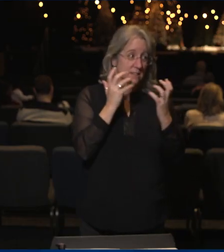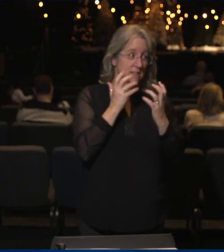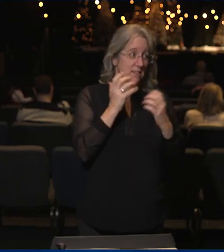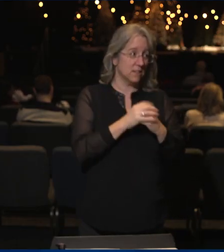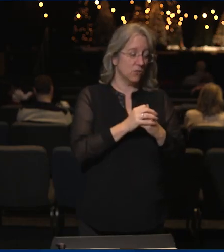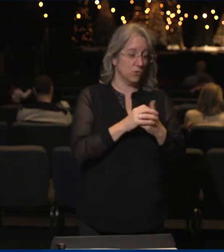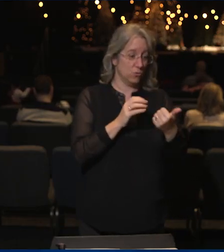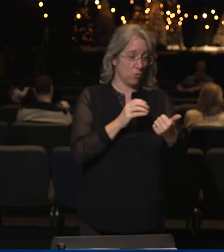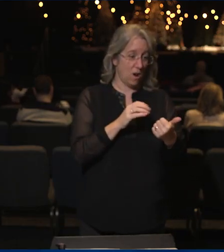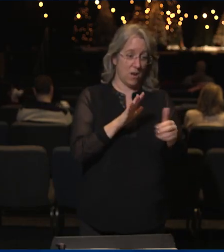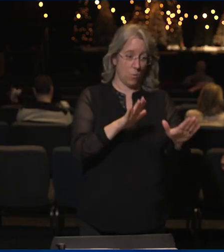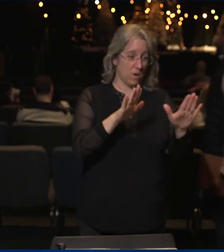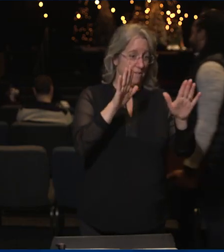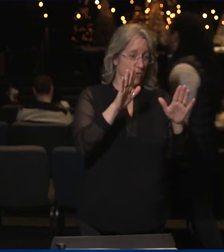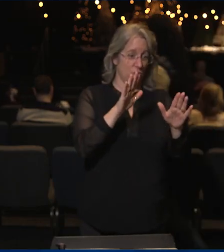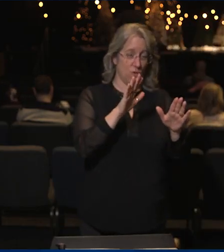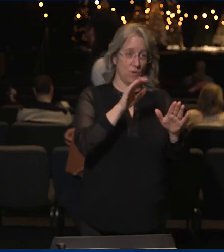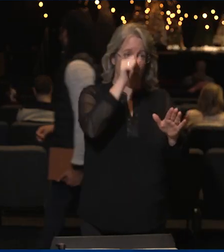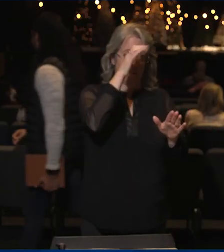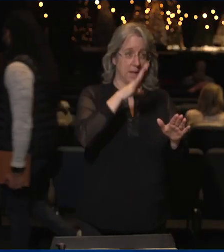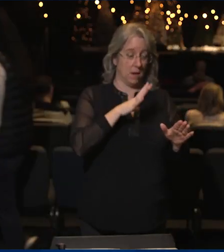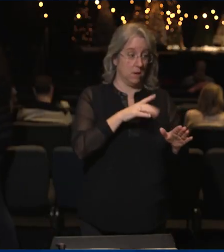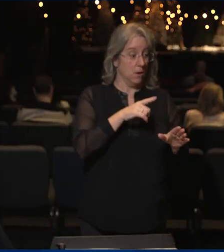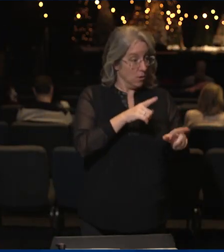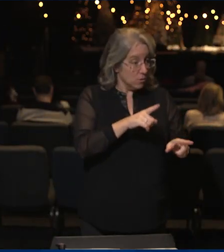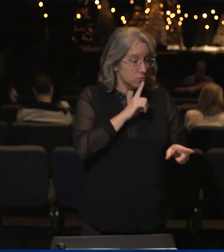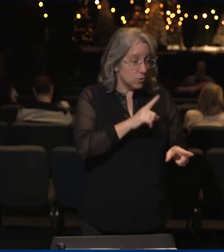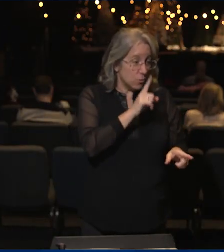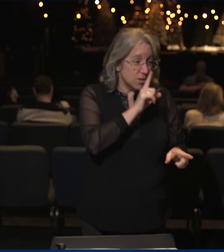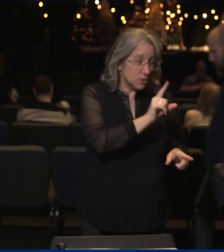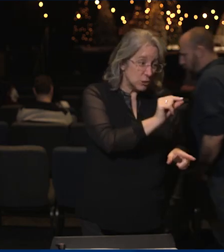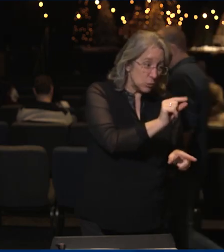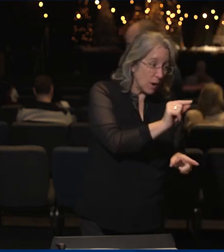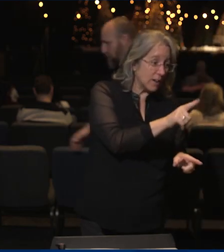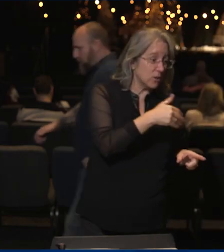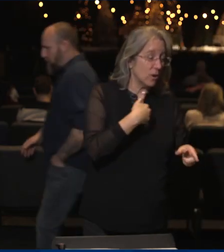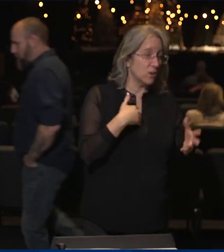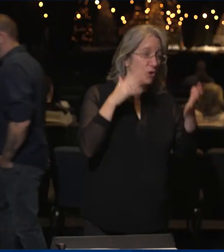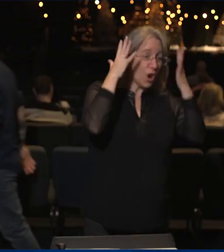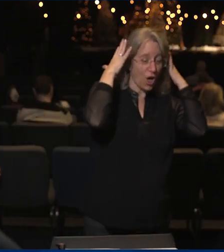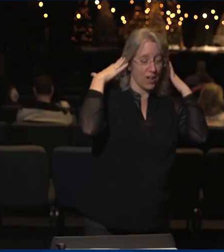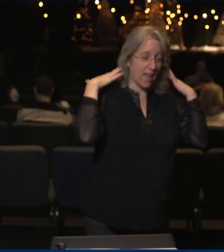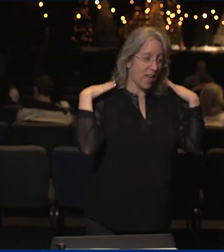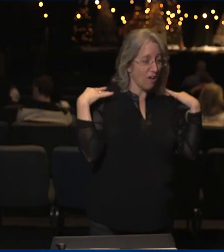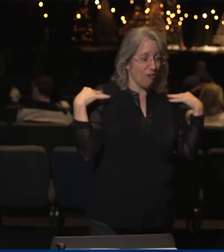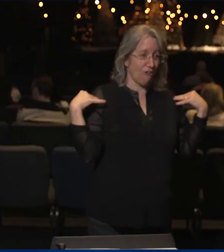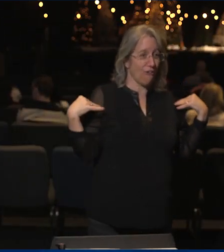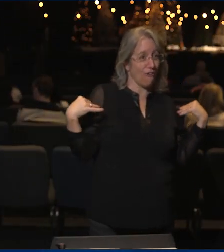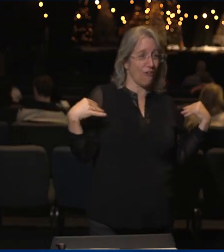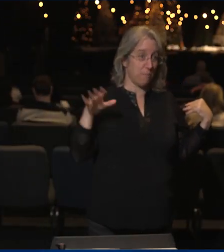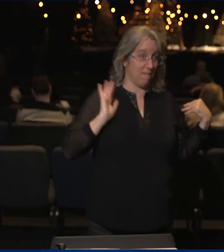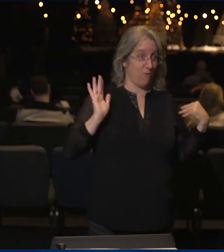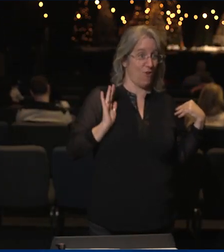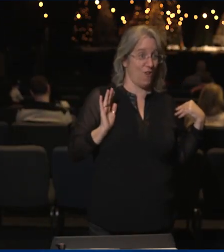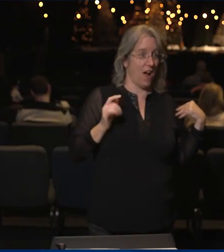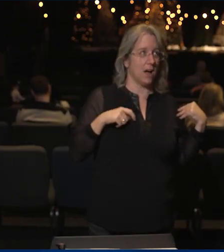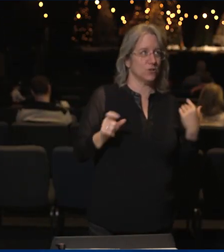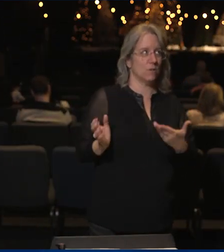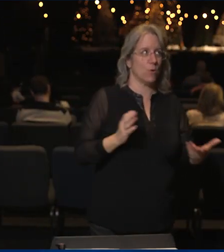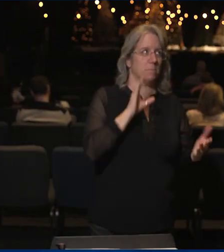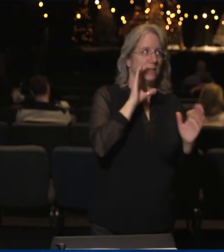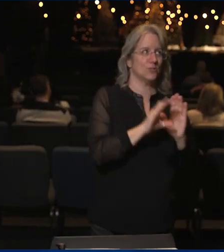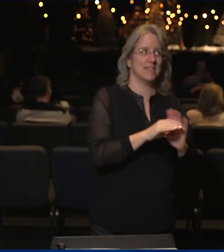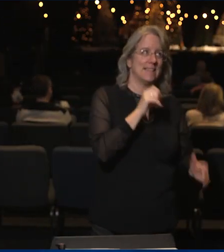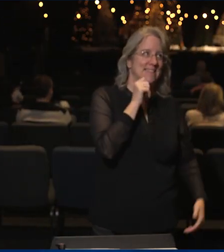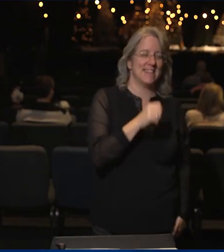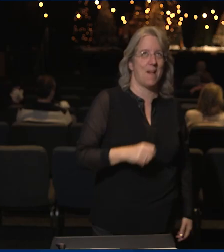man. You were a remarkable man when I met you when you were 20 and you had your long locks. I should have brought pictures, but